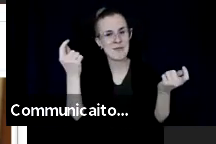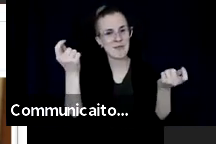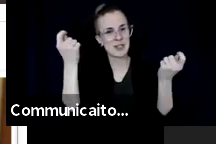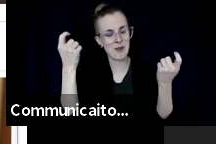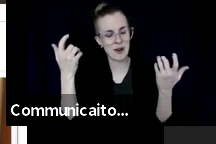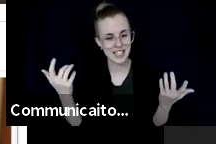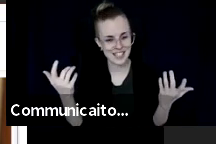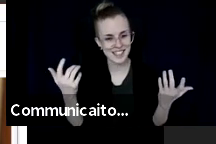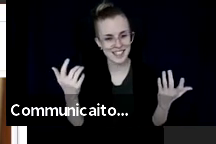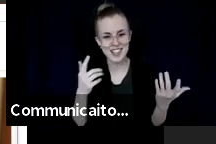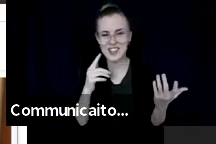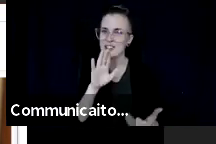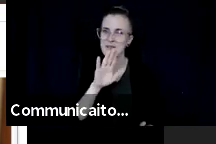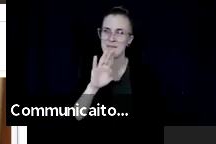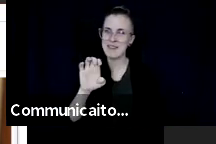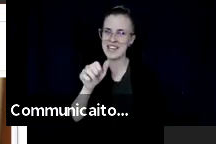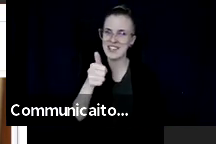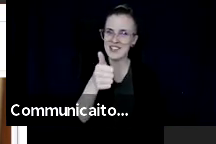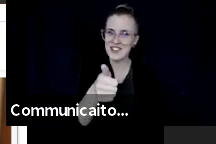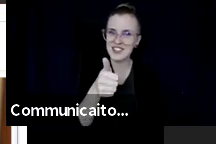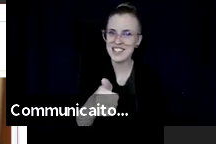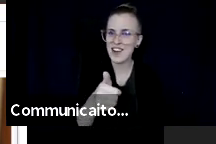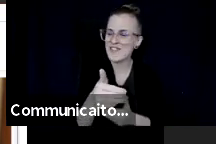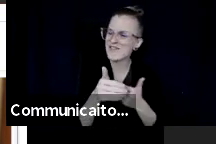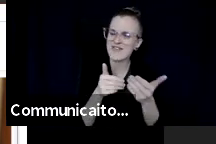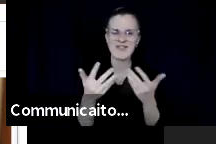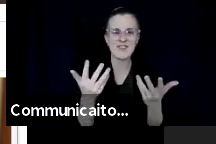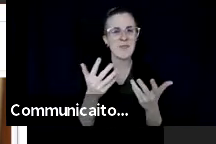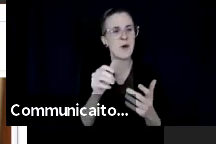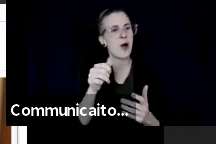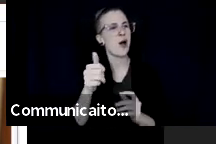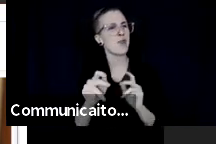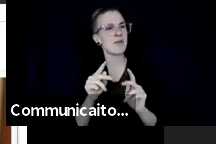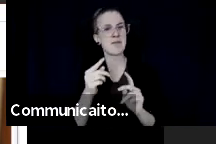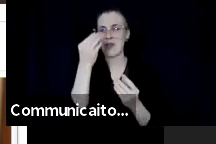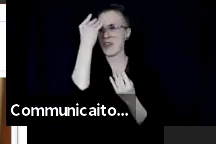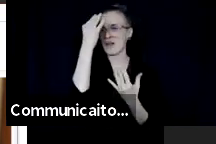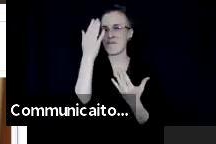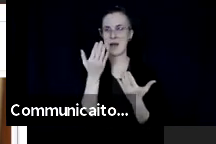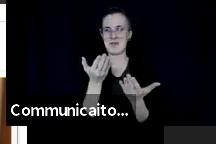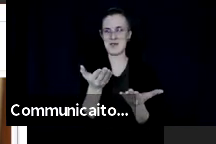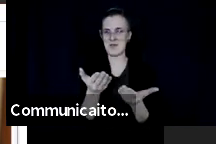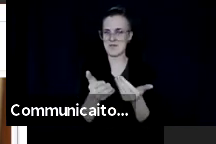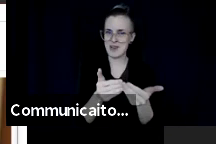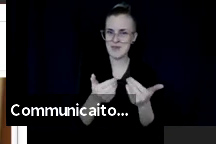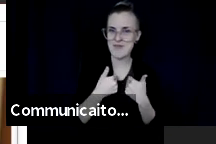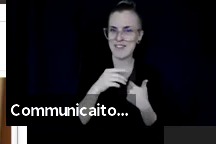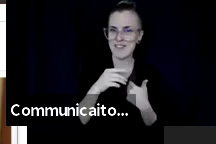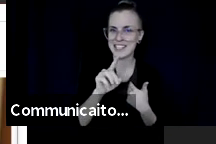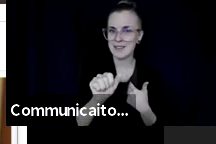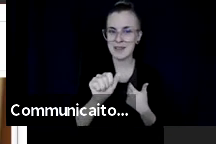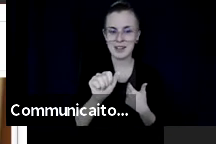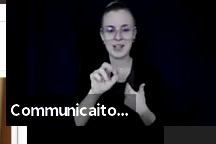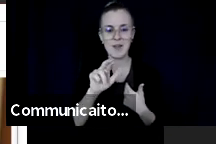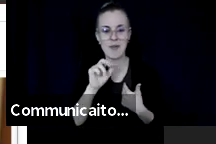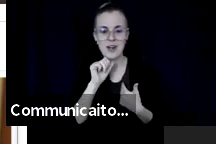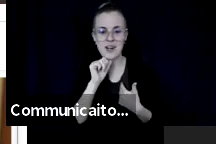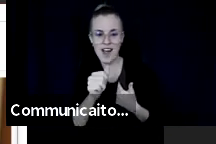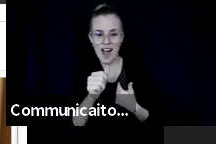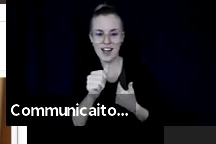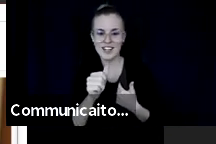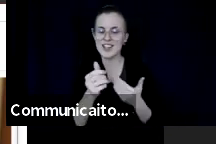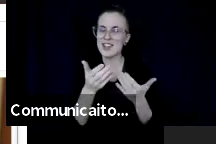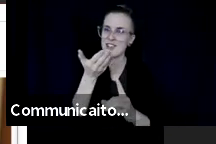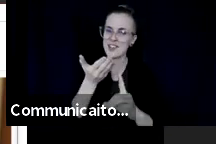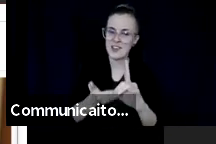be yourself. Doesn't matter what people think about you, whether you have disability or not. And you're good, and you're the